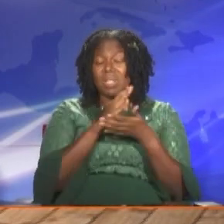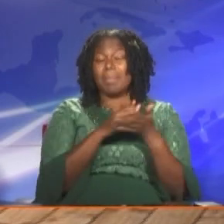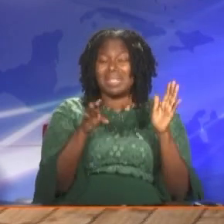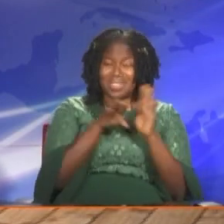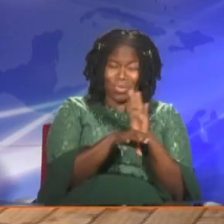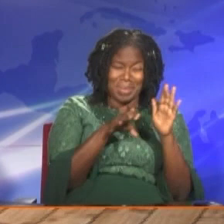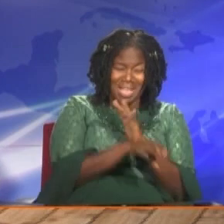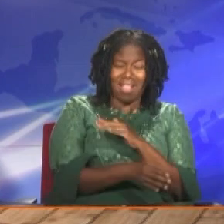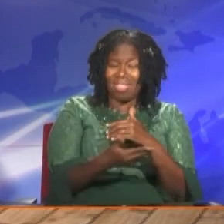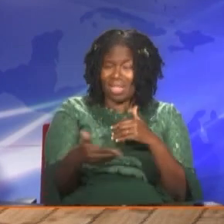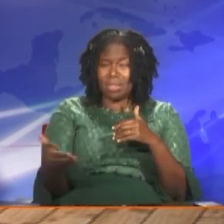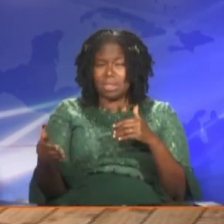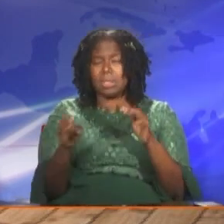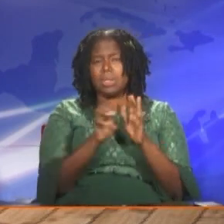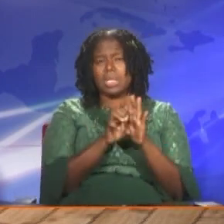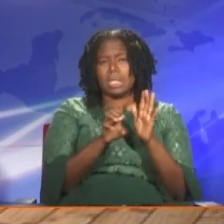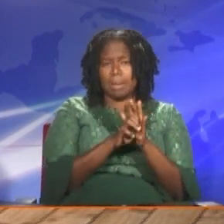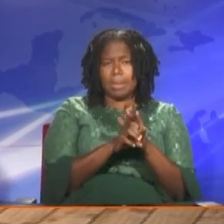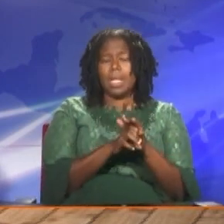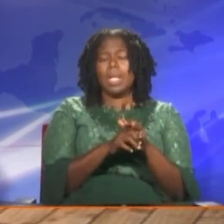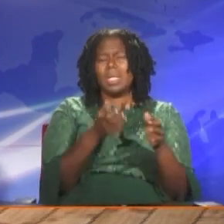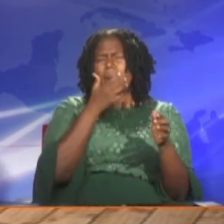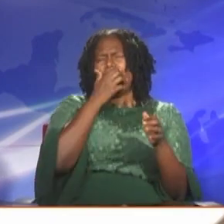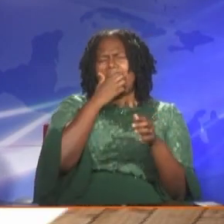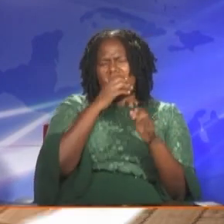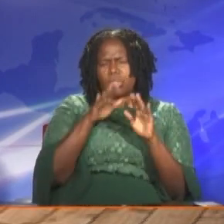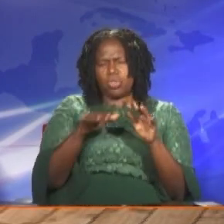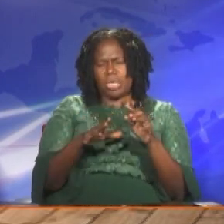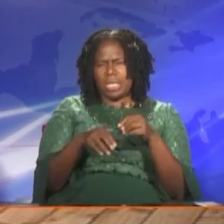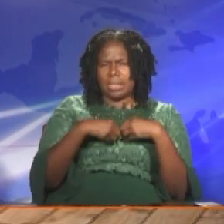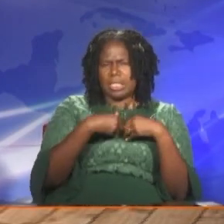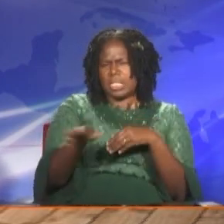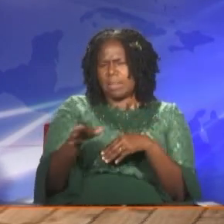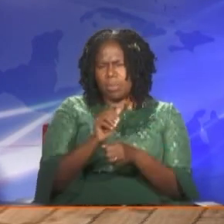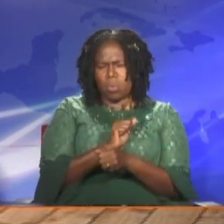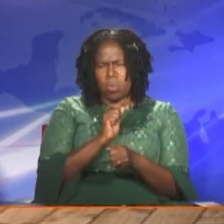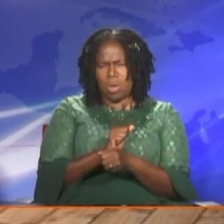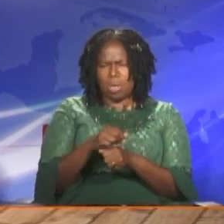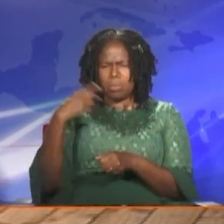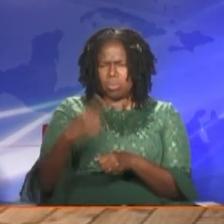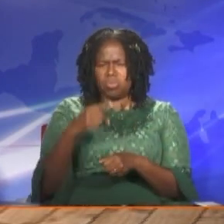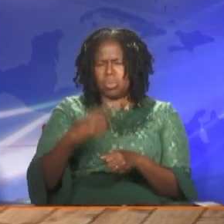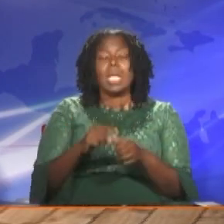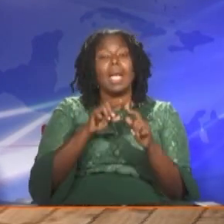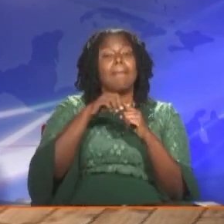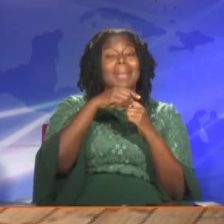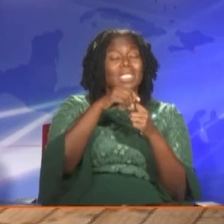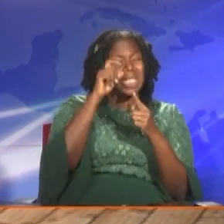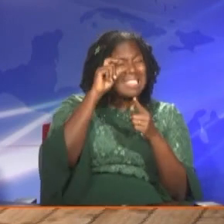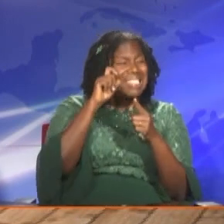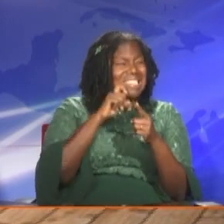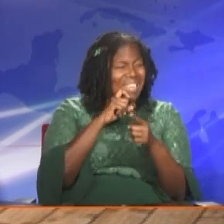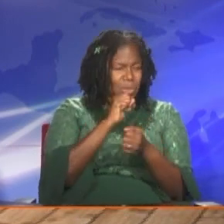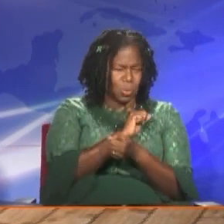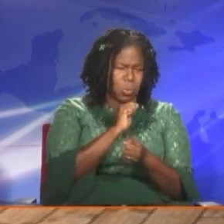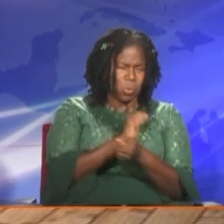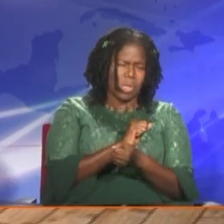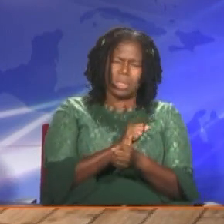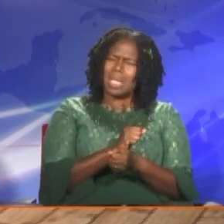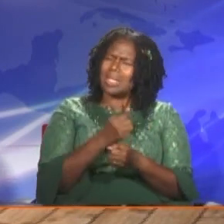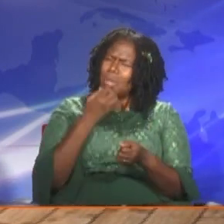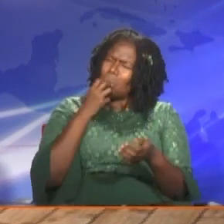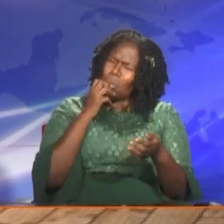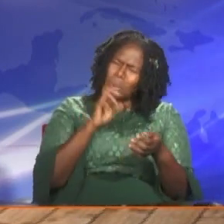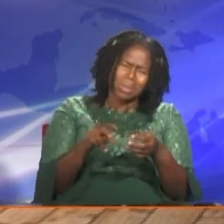for example, trafficking a child for labor exploitation or sexual exploitation is considered one of the worst forms of child